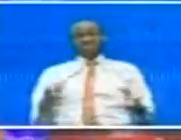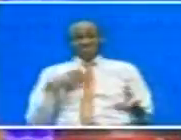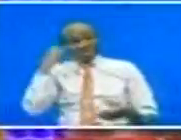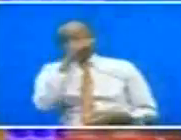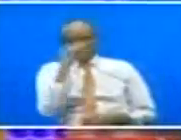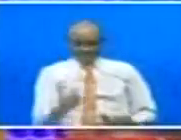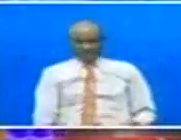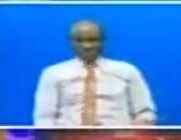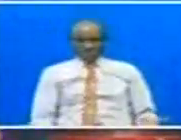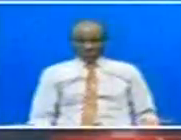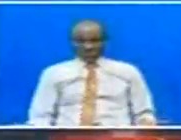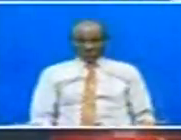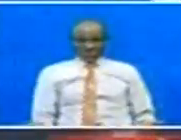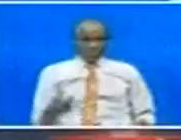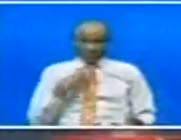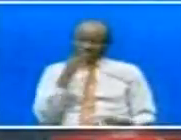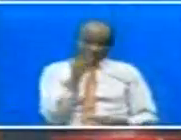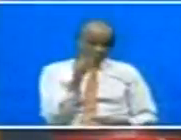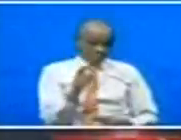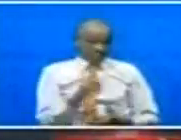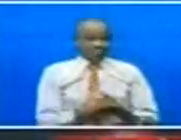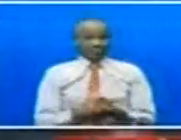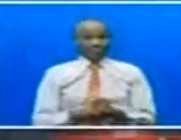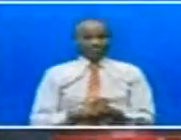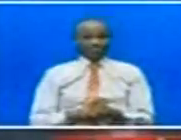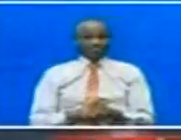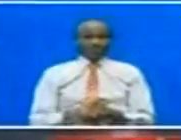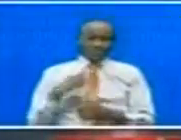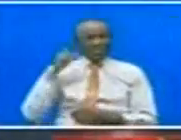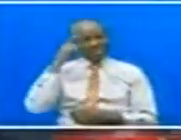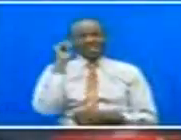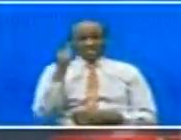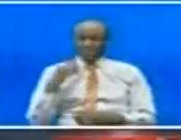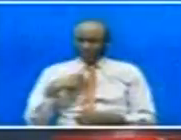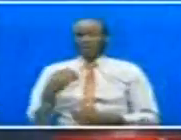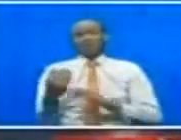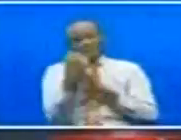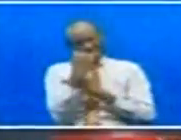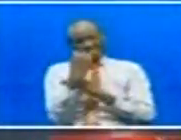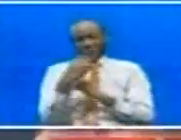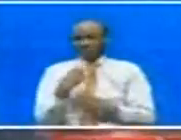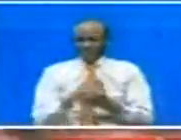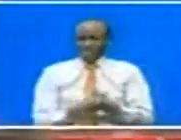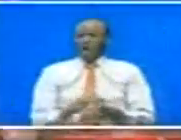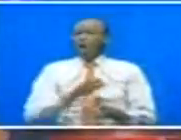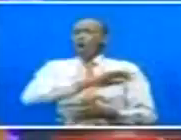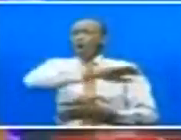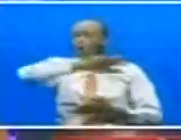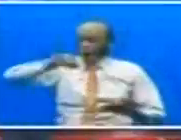with Americans, you know. But all right. I can tell you, let me put it this way. Yes. I think Kenyans really need to ask themselves, all